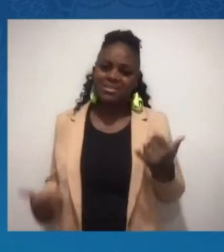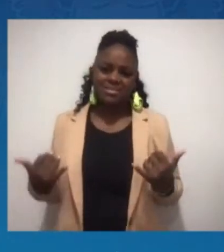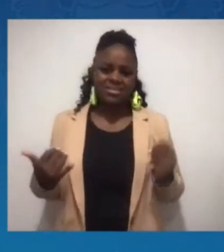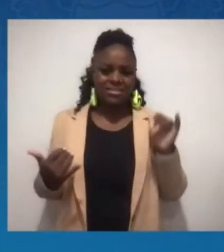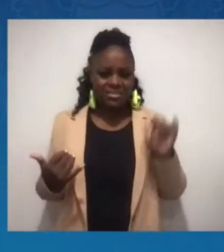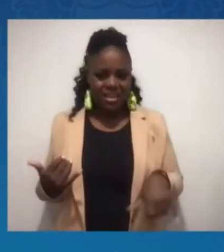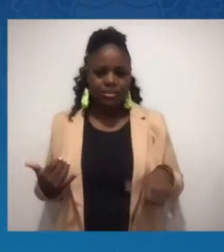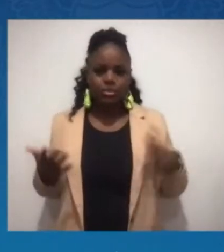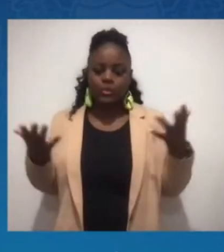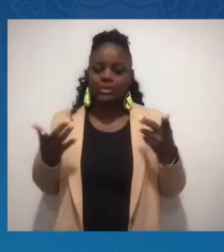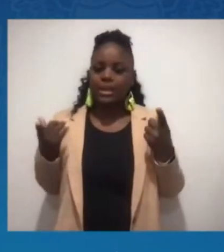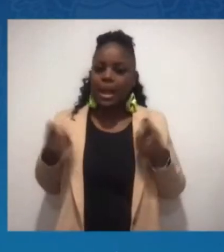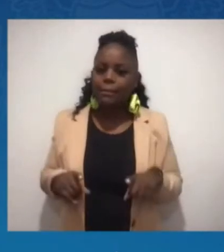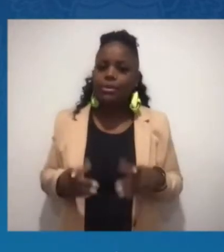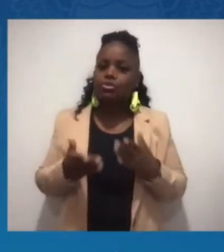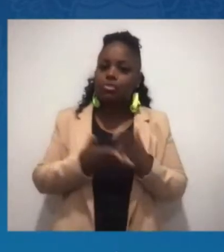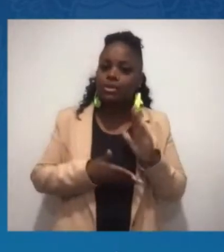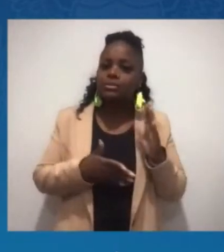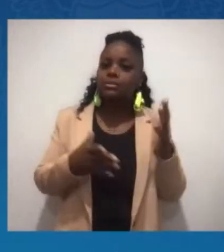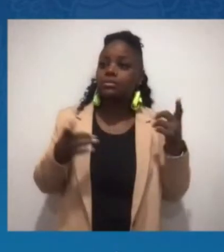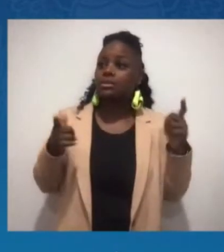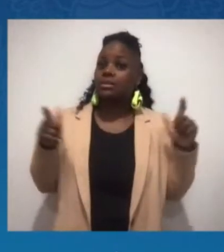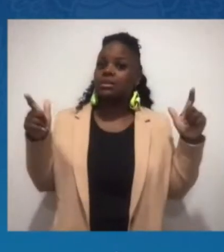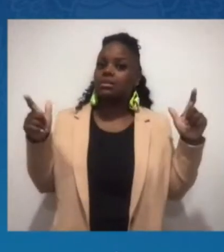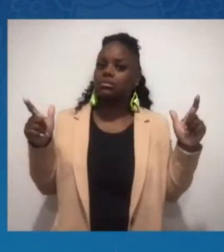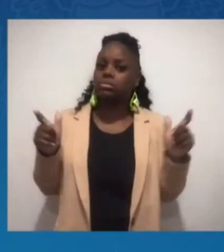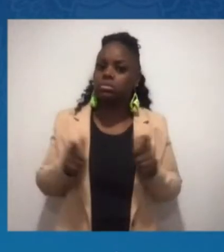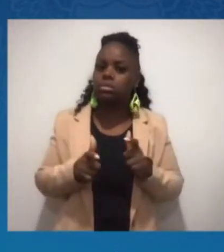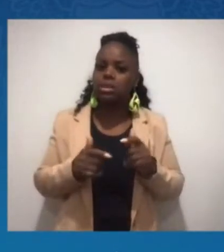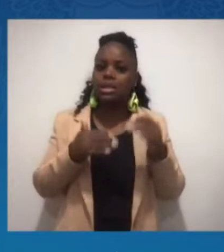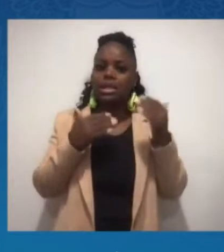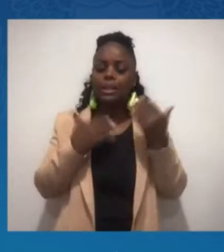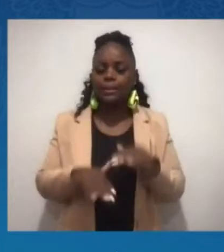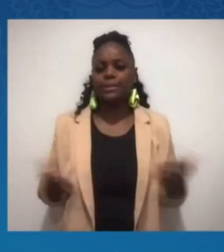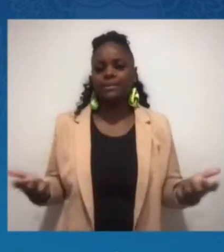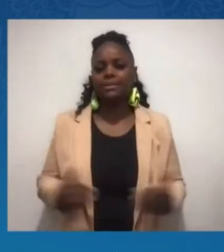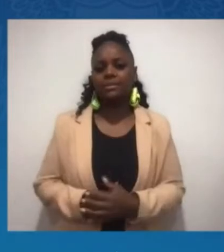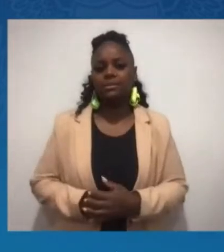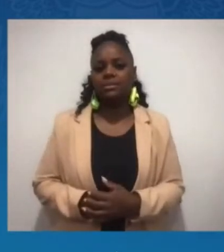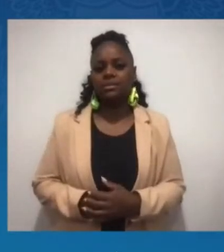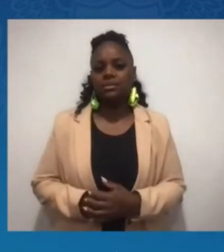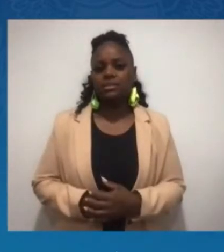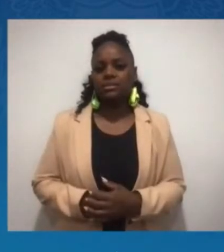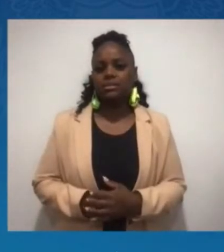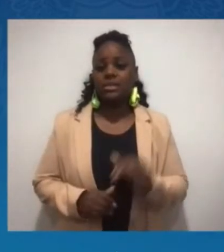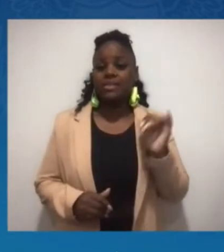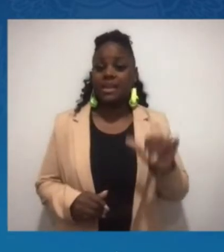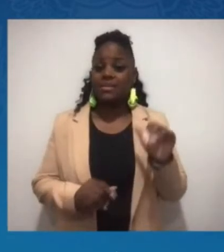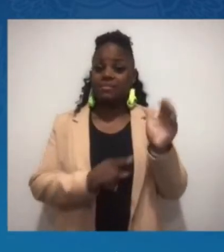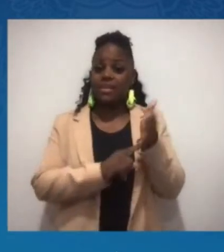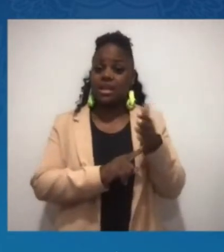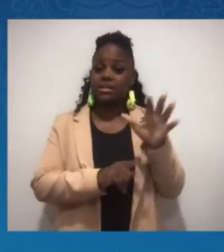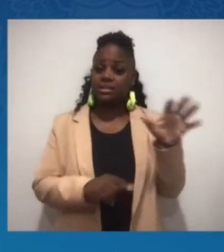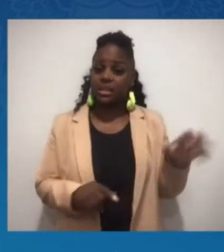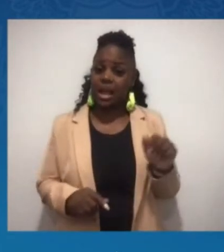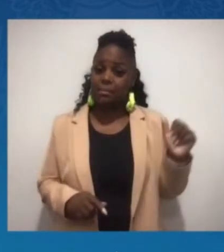So, freedom and liberty. Let's take the flag back. Let's take it back. Let's take it back.